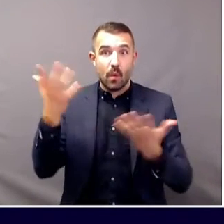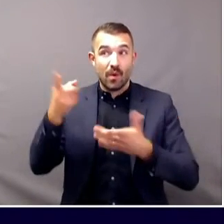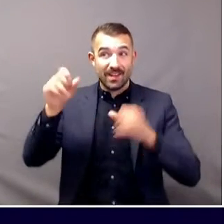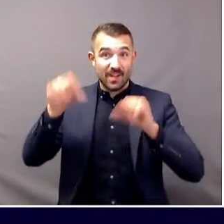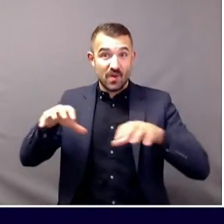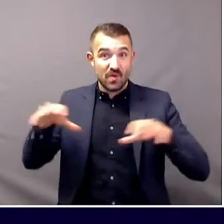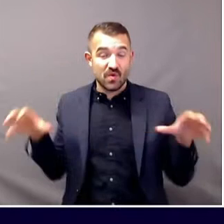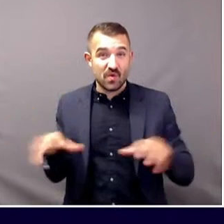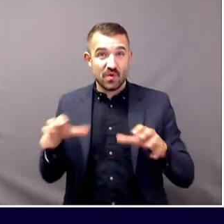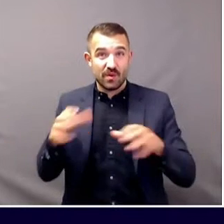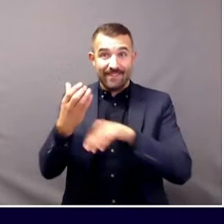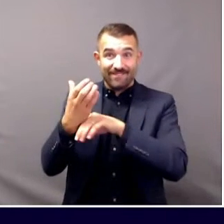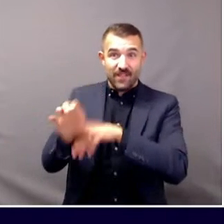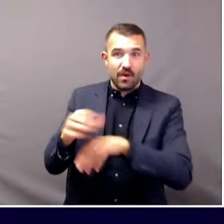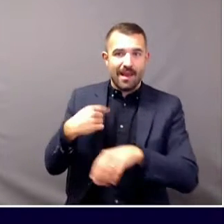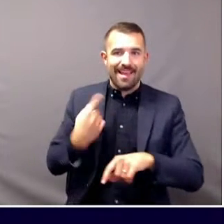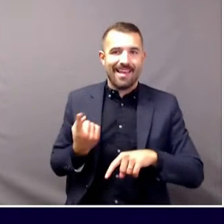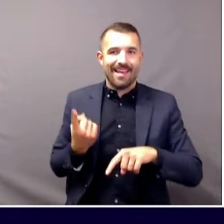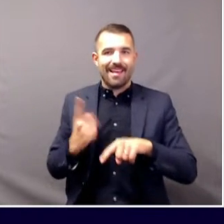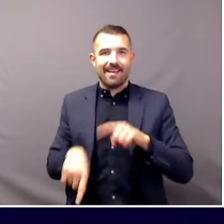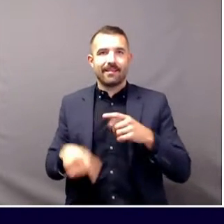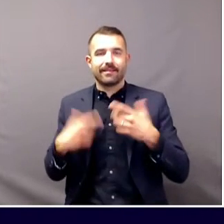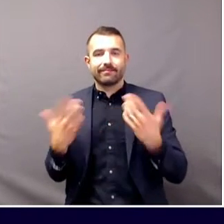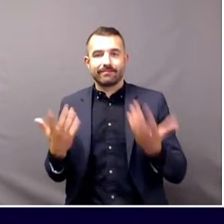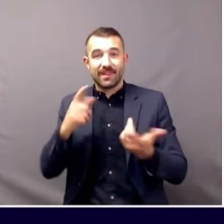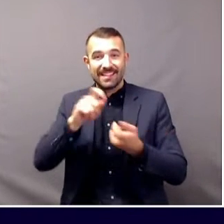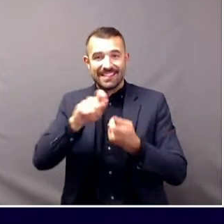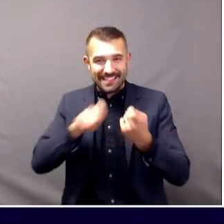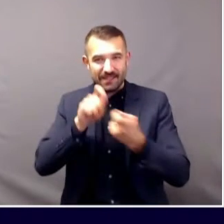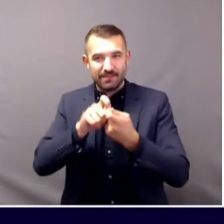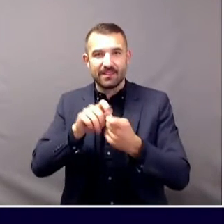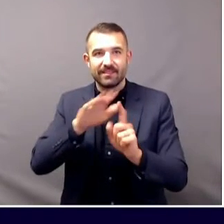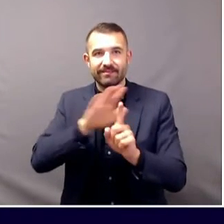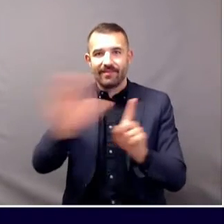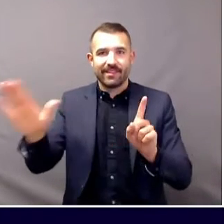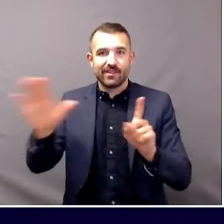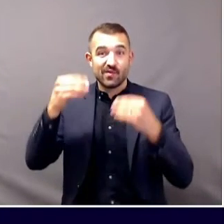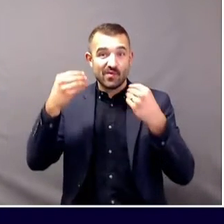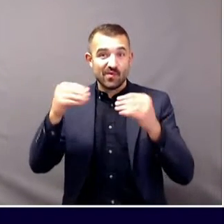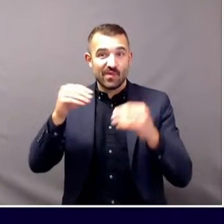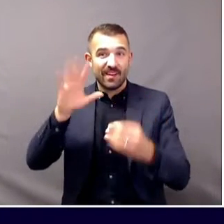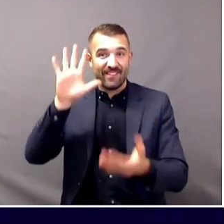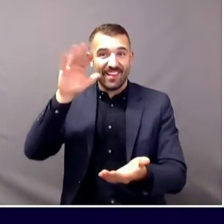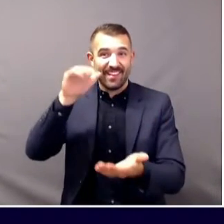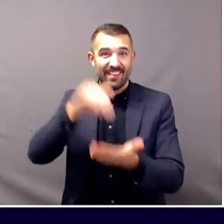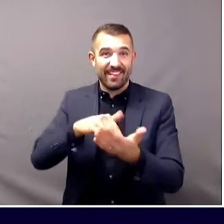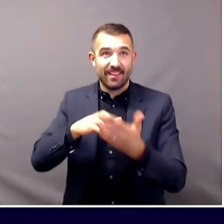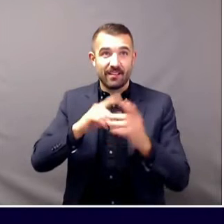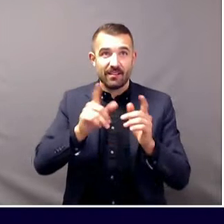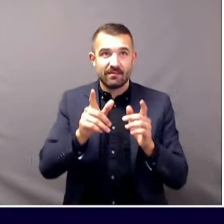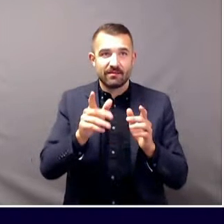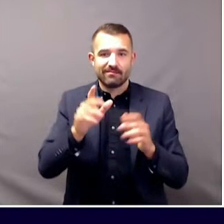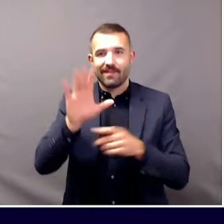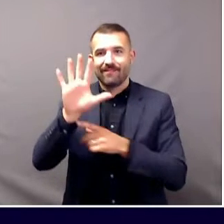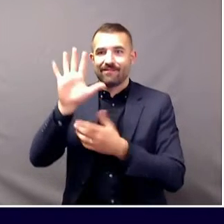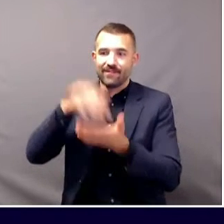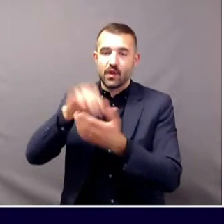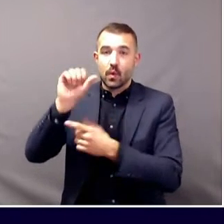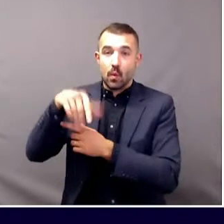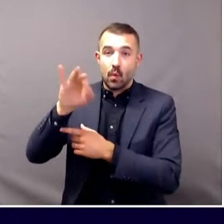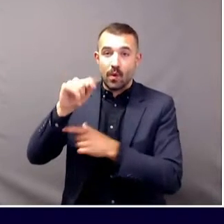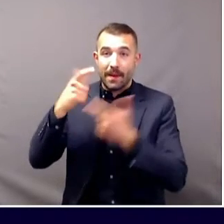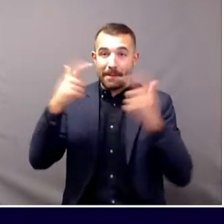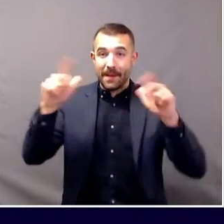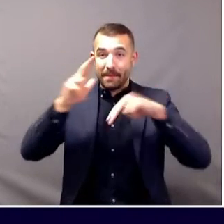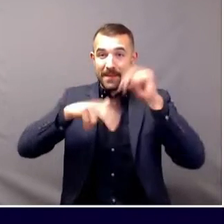believe, lodging and restaurant, just because they have people coming in and out, municipal buildings,